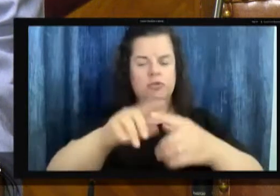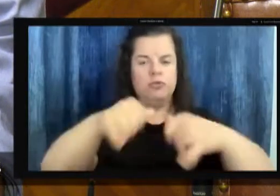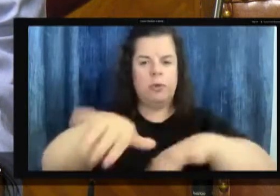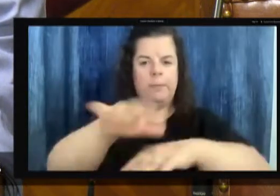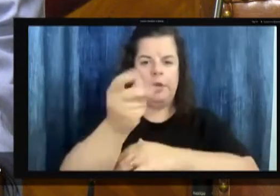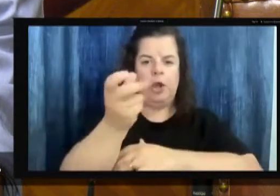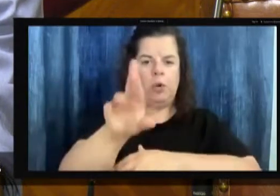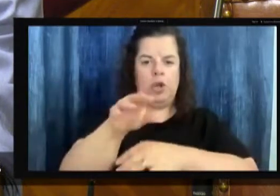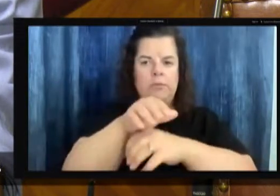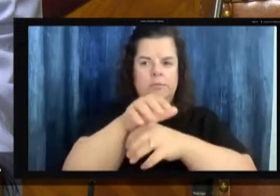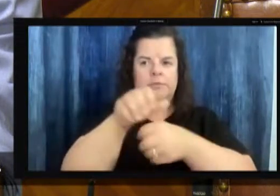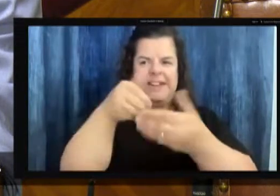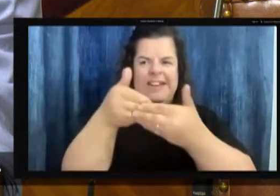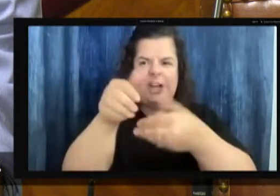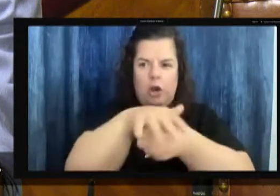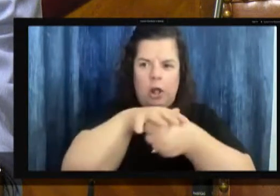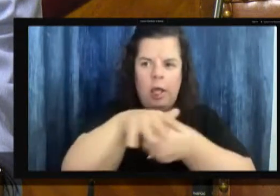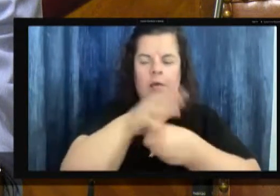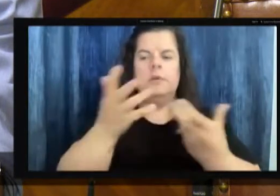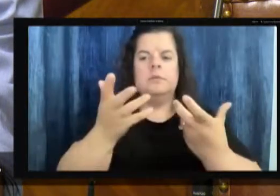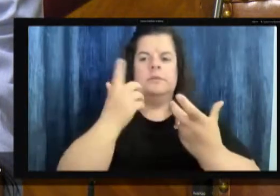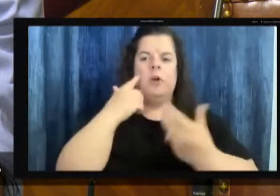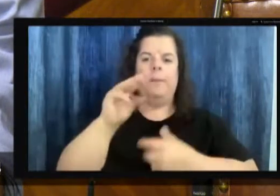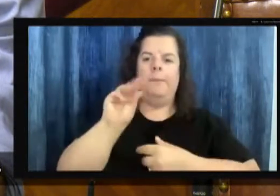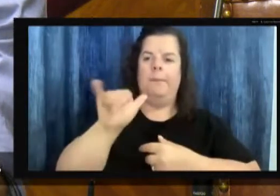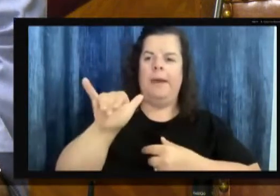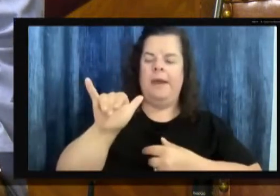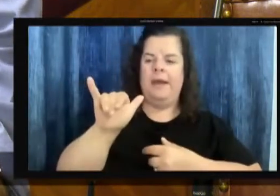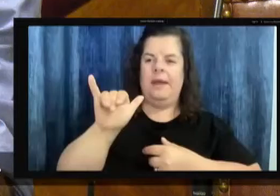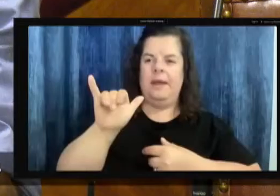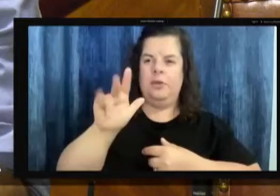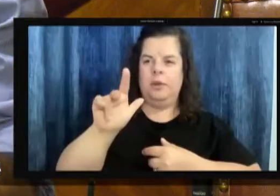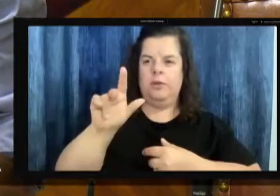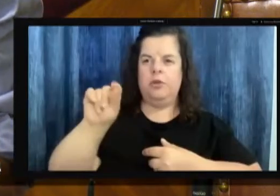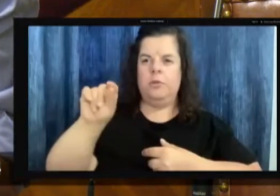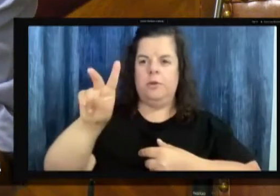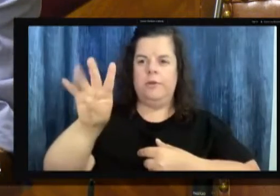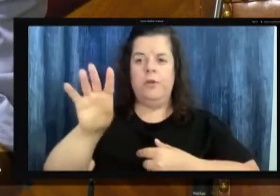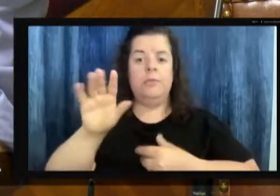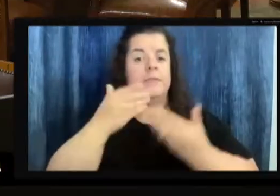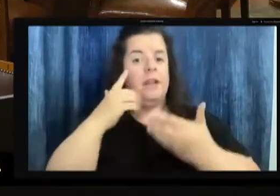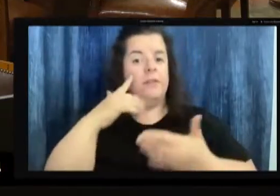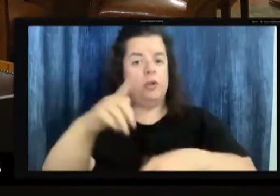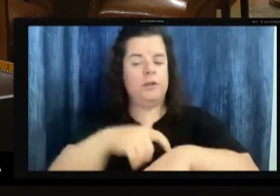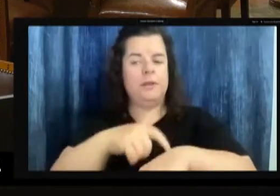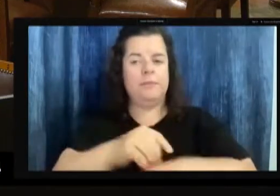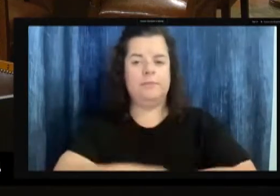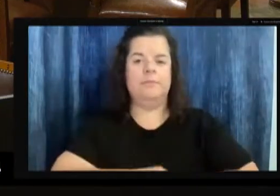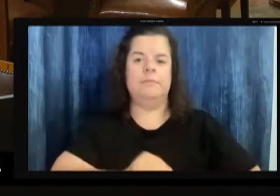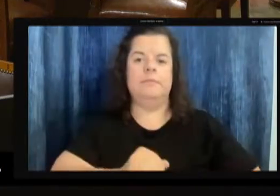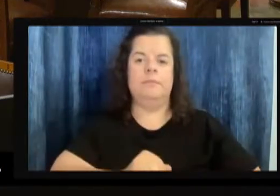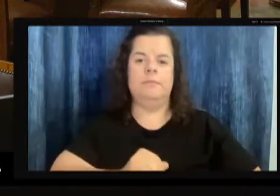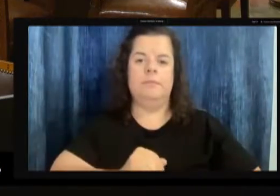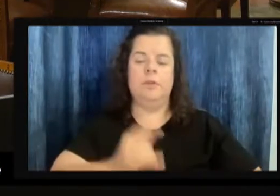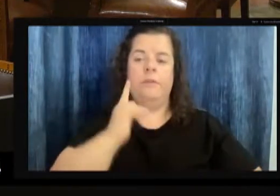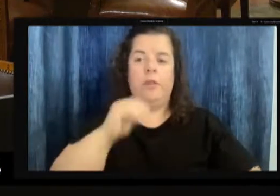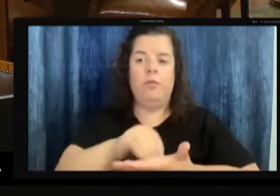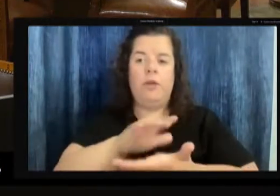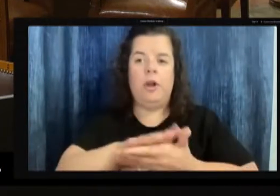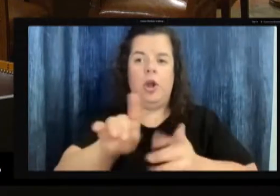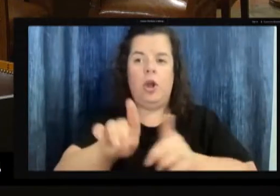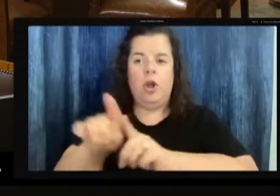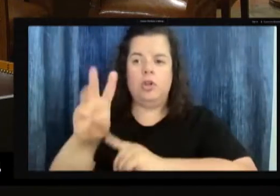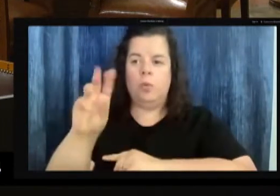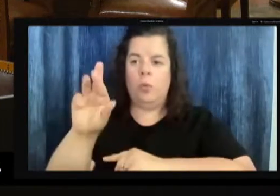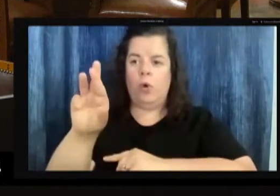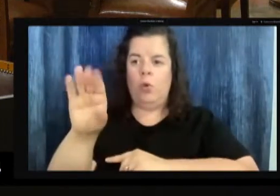parcels on May 3rd, 2024. Thank you very much for your time. That's it. Thank you very much. For the record, we also have Councilman Warwick with